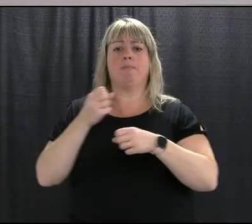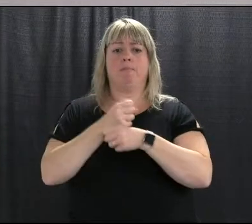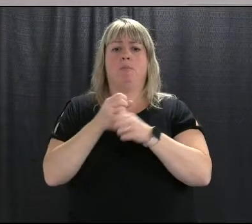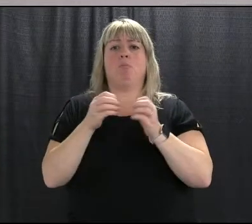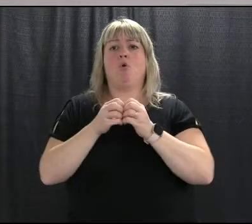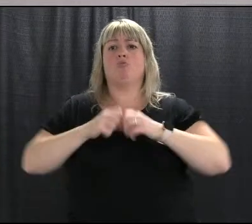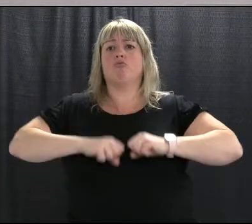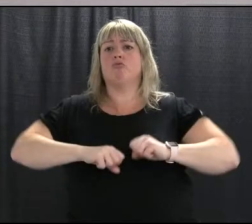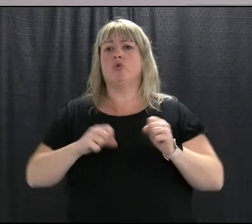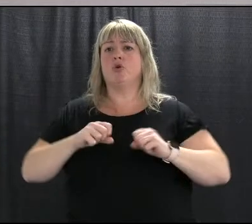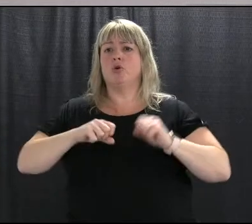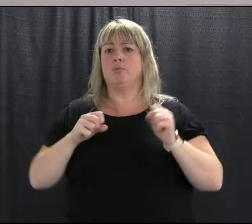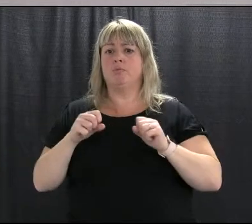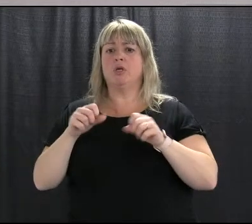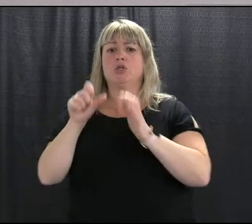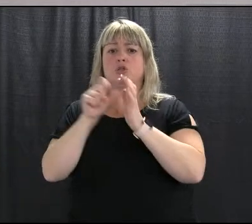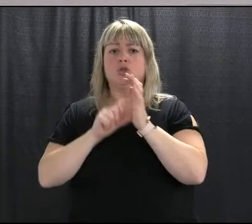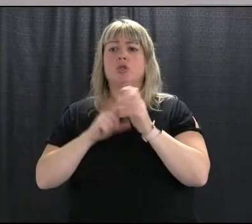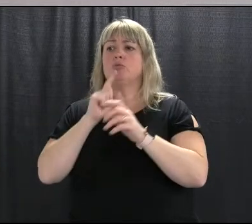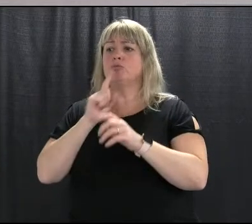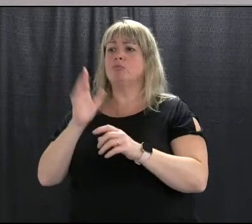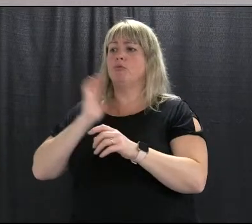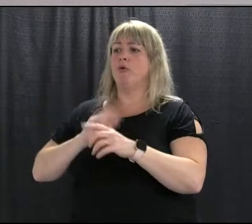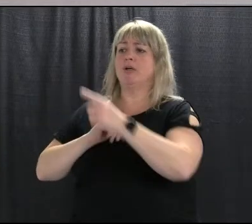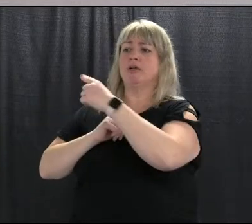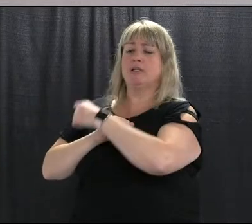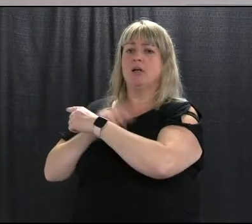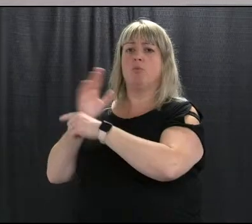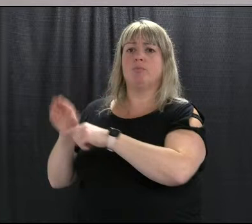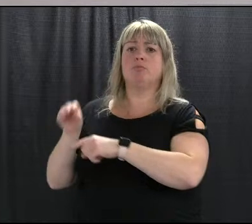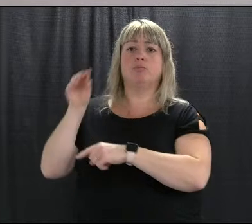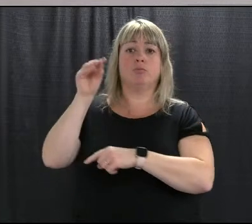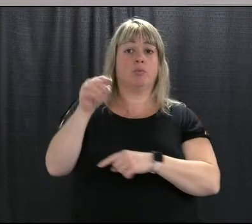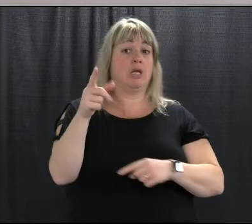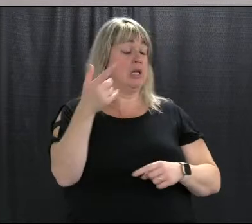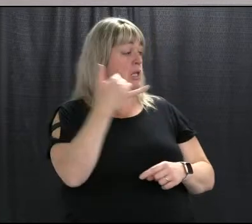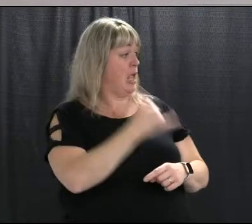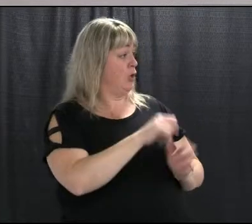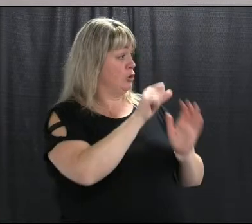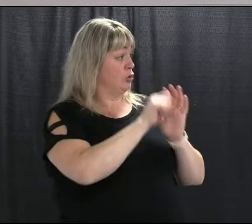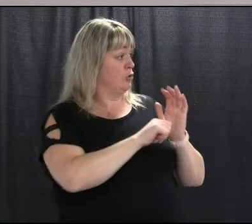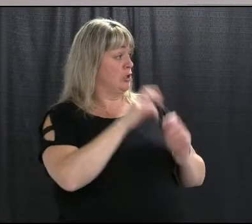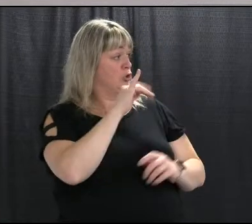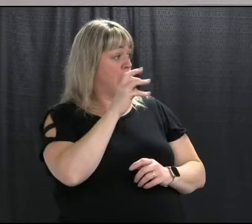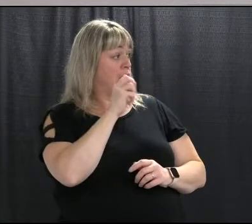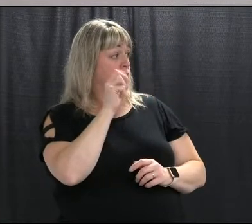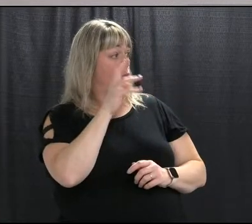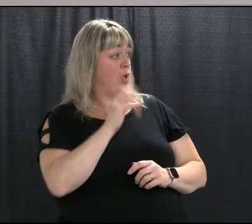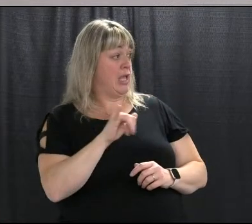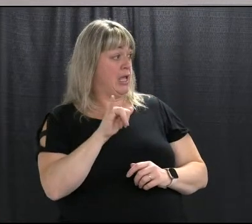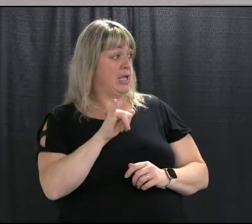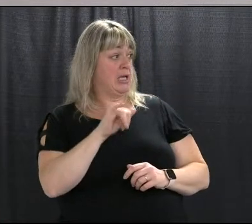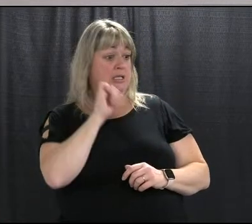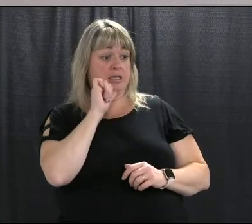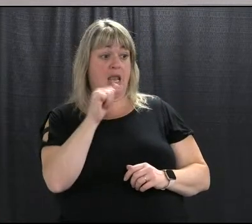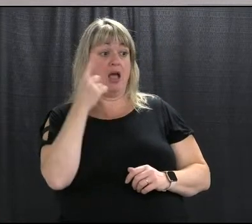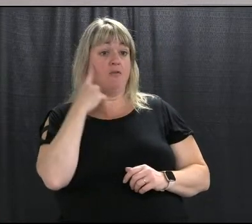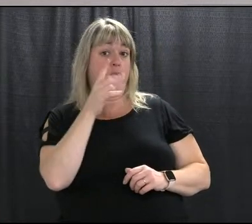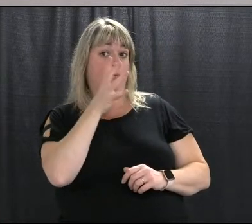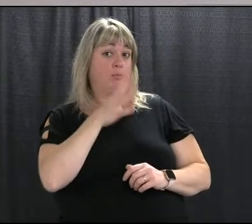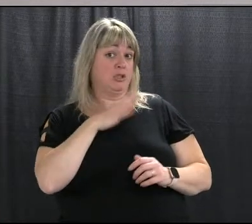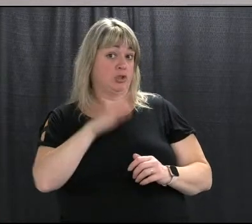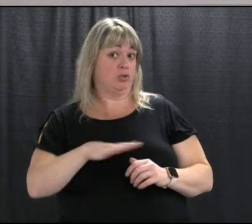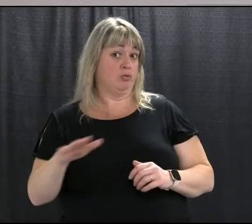and replacing surgeries in a different space. So are there surgeries happening at the Janeway that aren't women and children